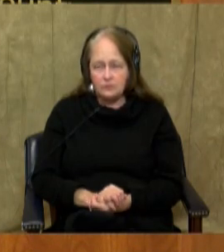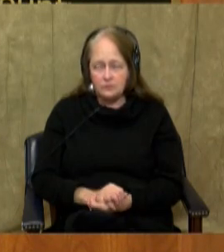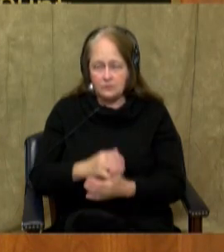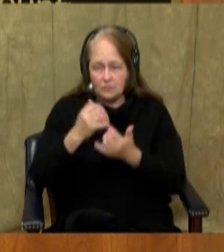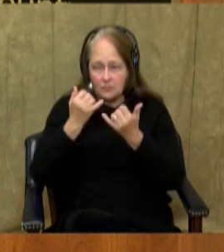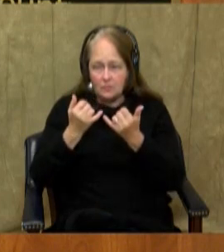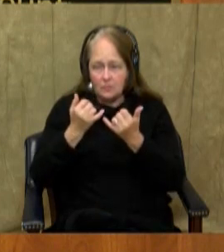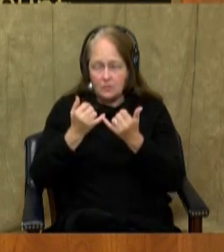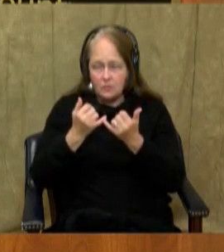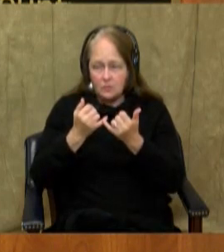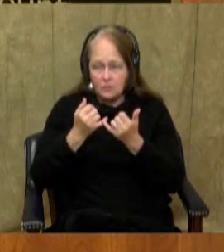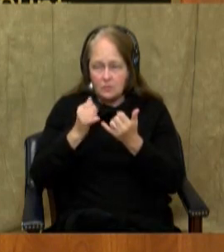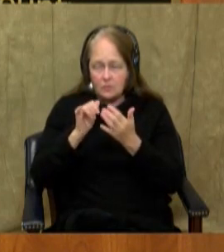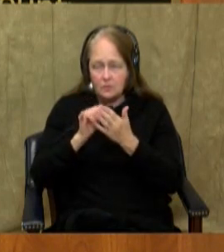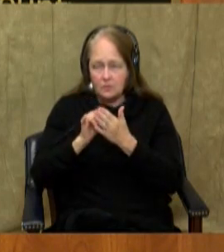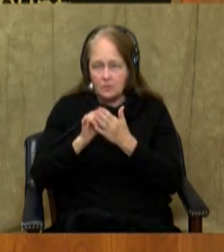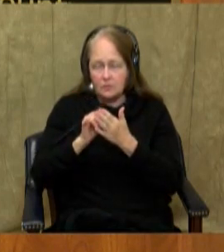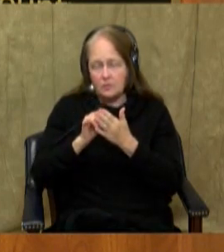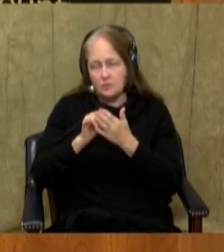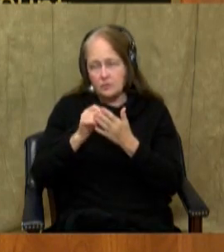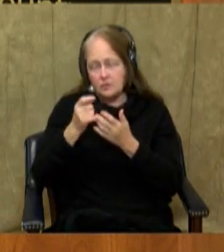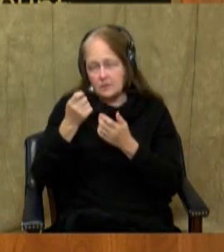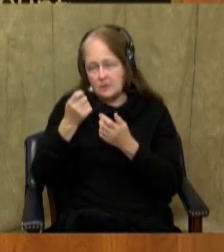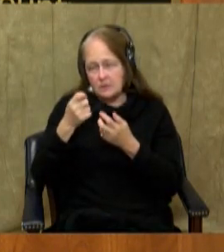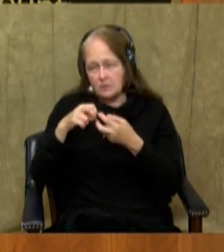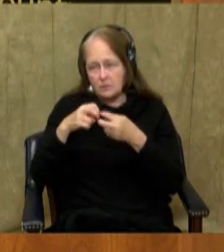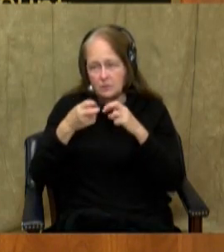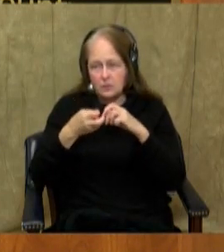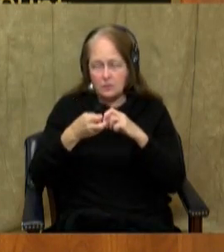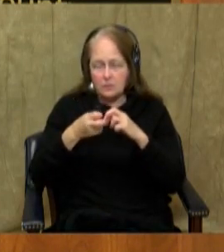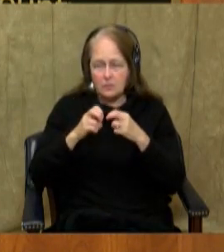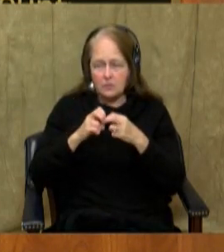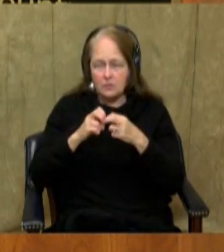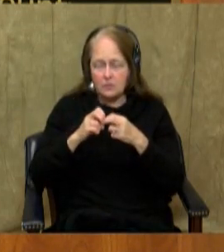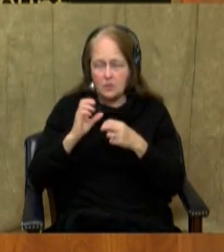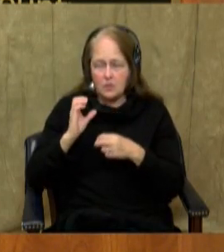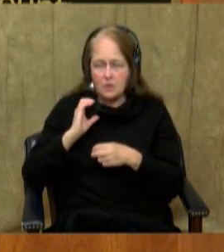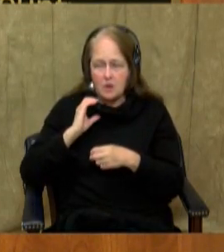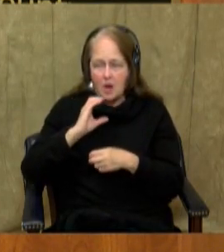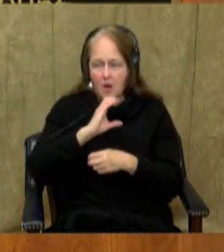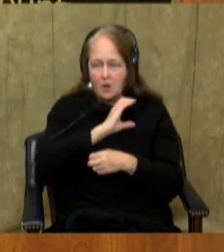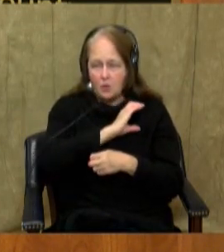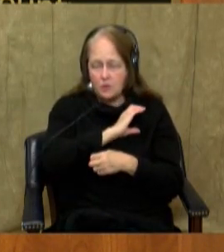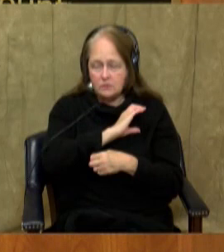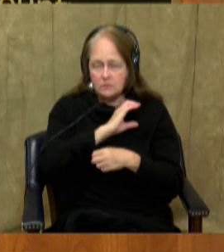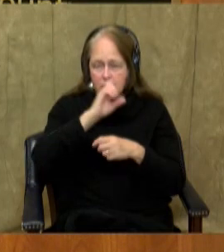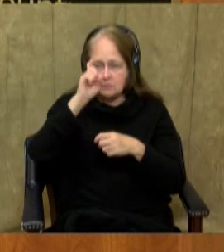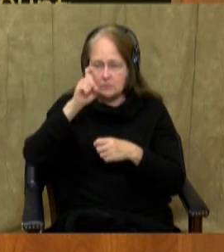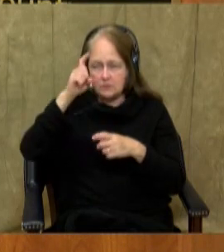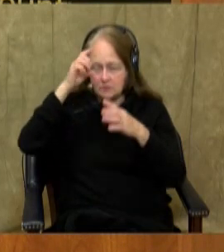Now, this is one of those dilemmas where the Congress had to decide,